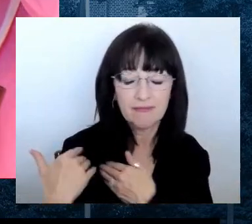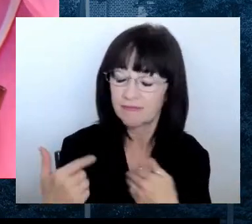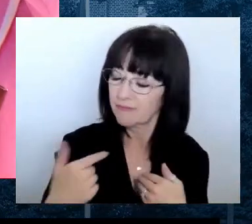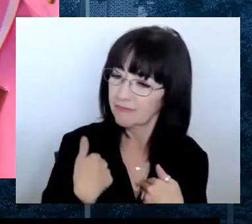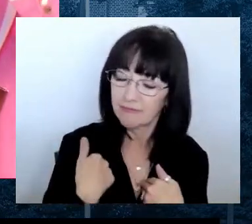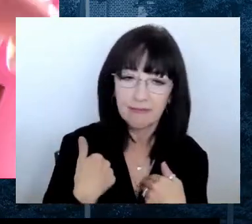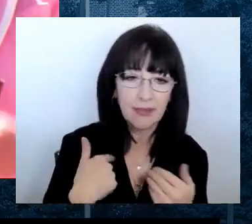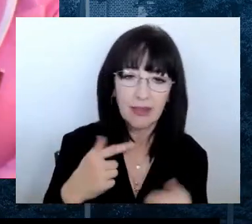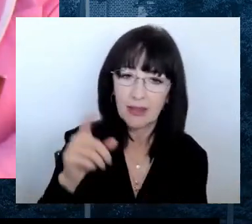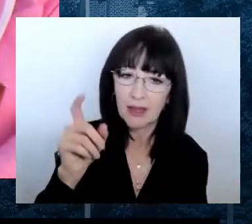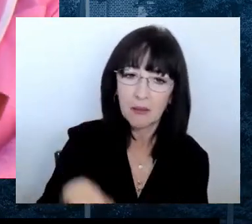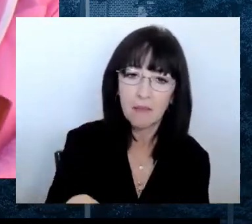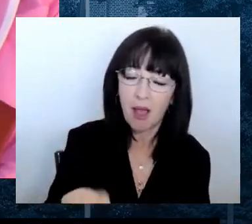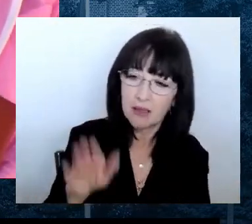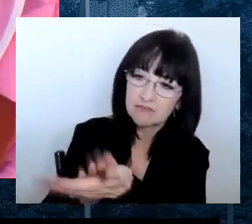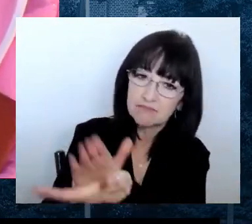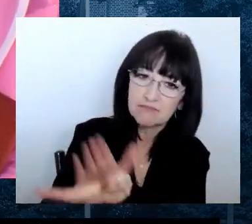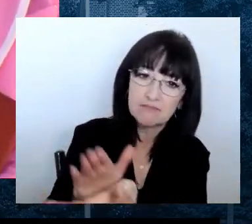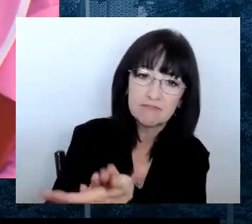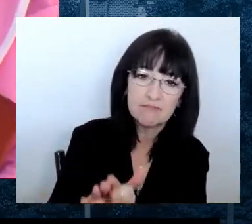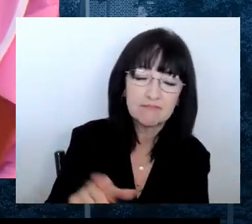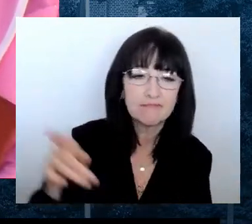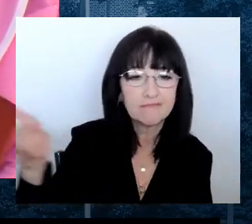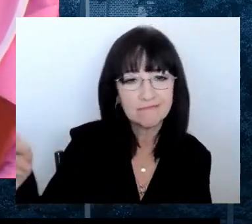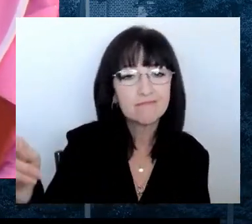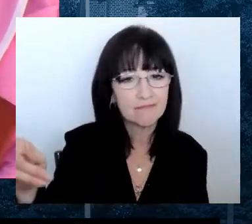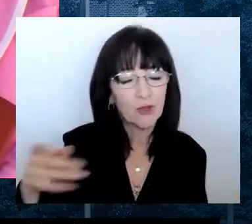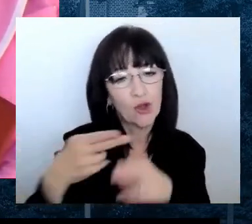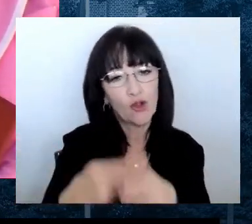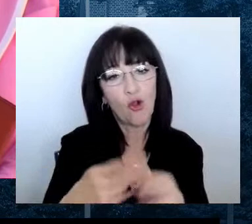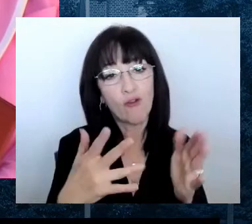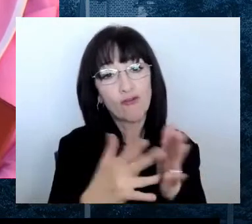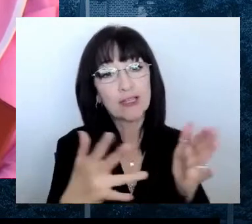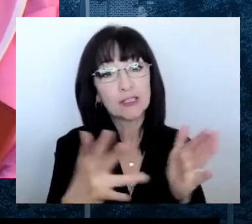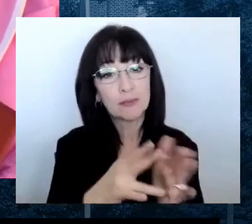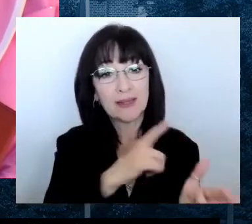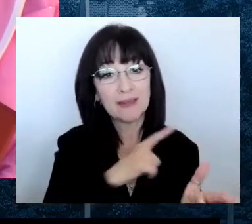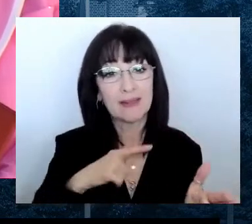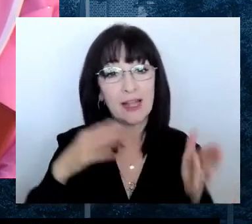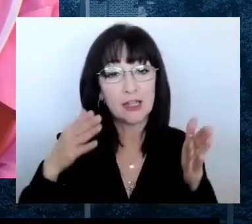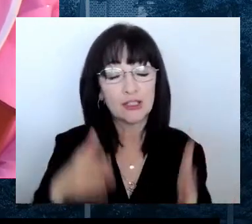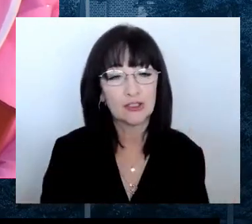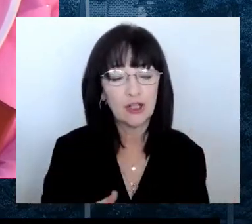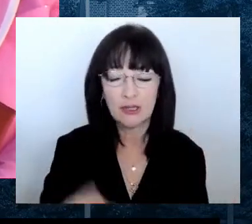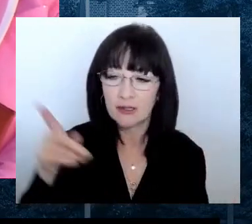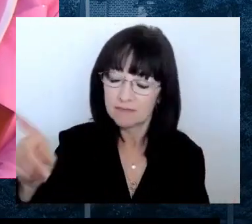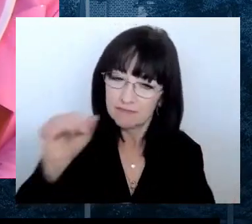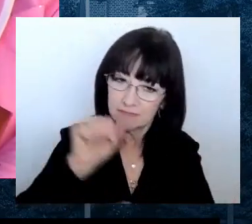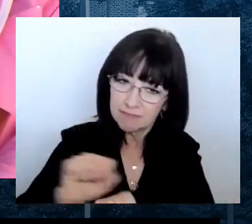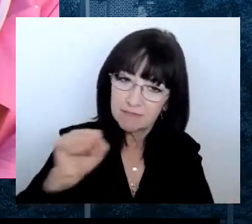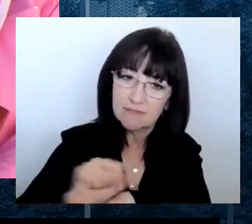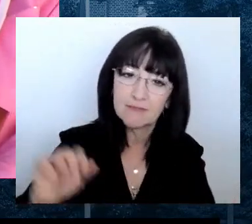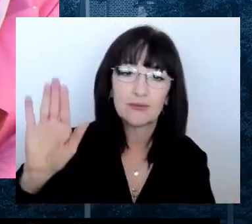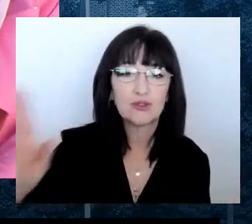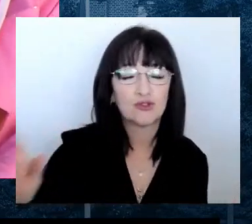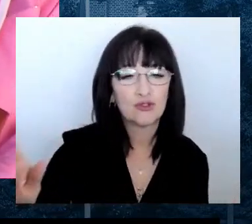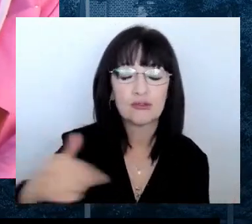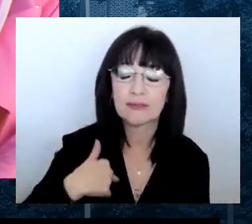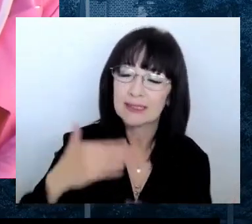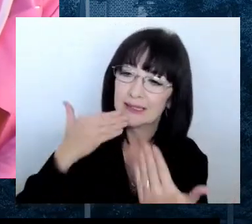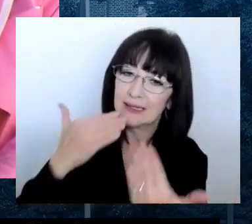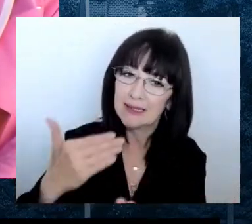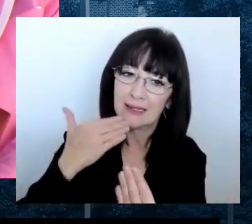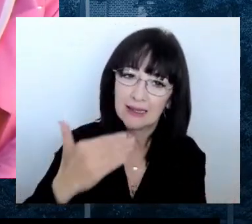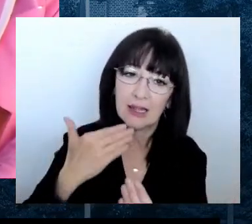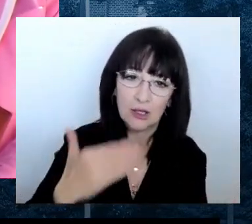Sarah. As a freshman legislator, you did your due diligence on this piece of legislation, and I thank you for your measured approach